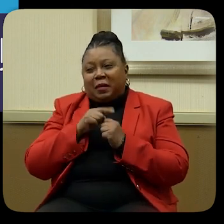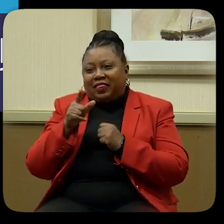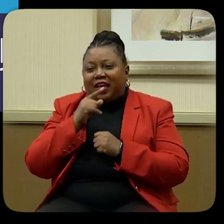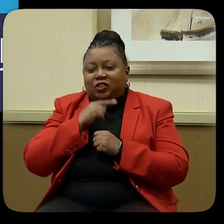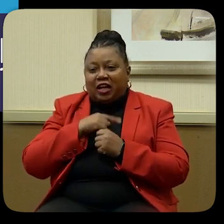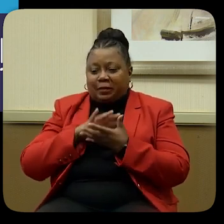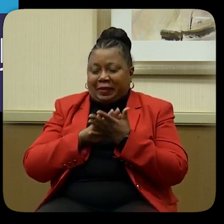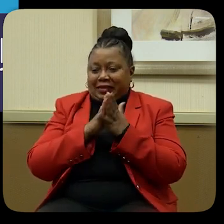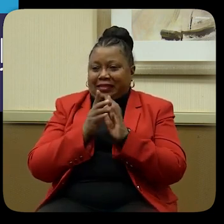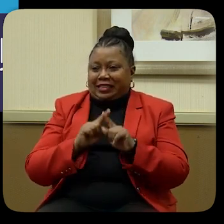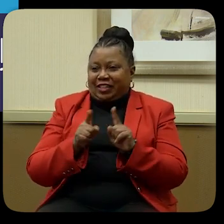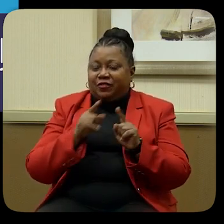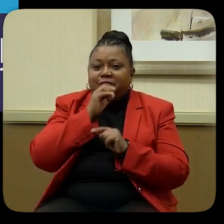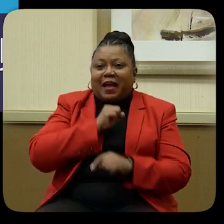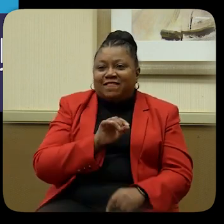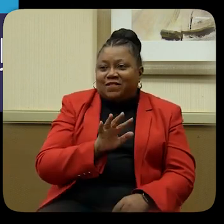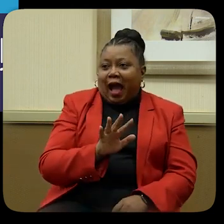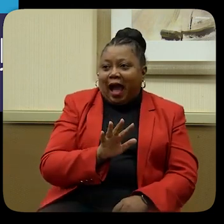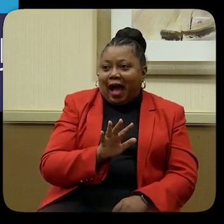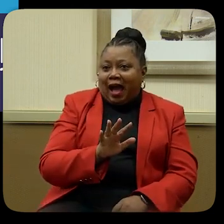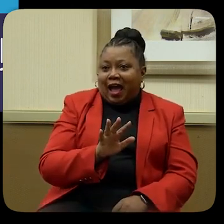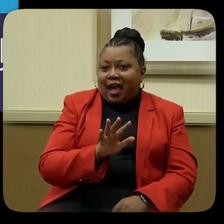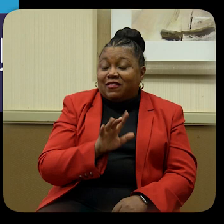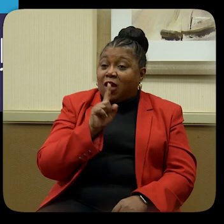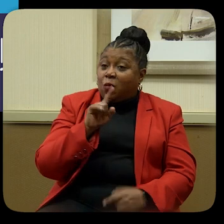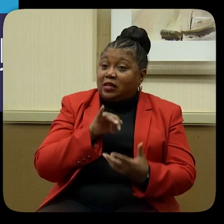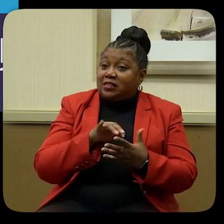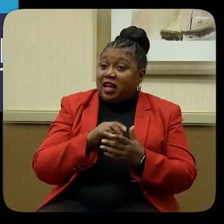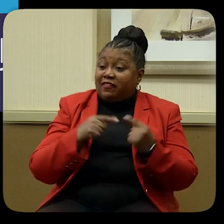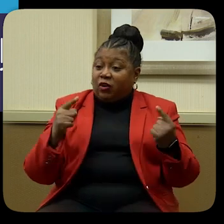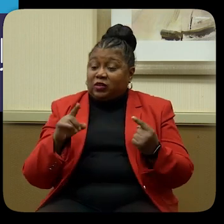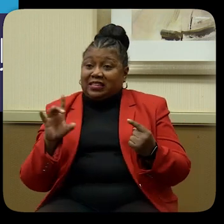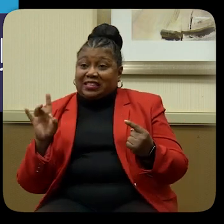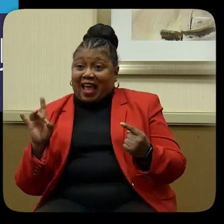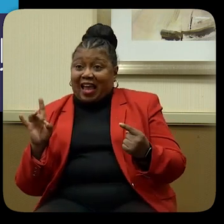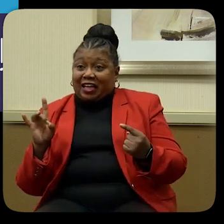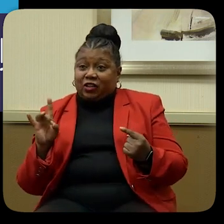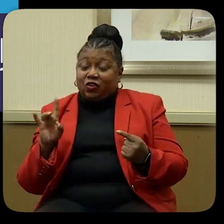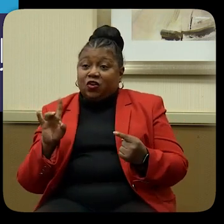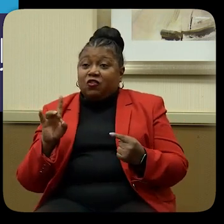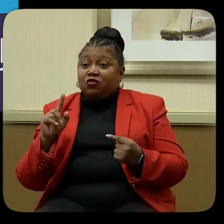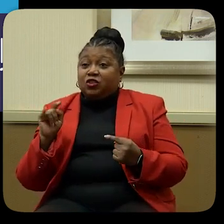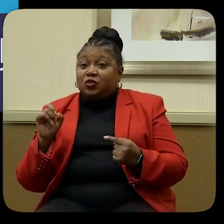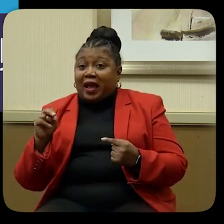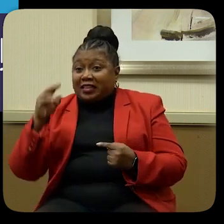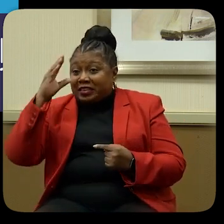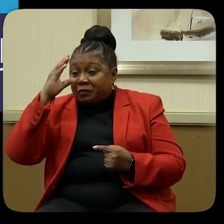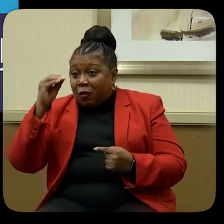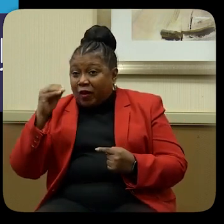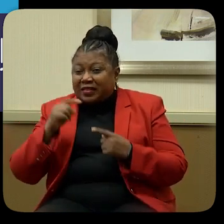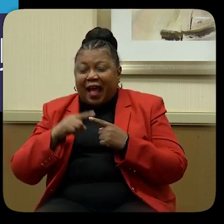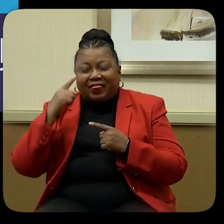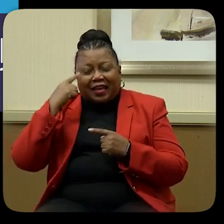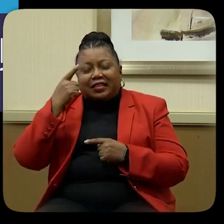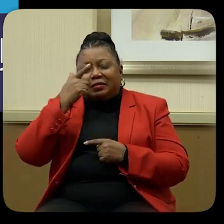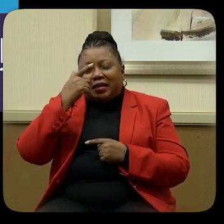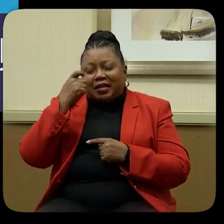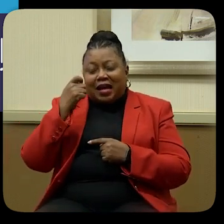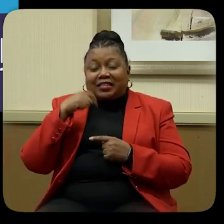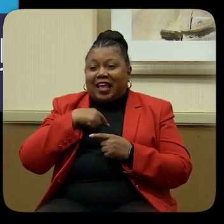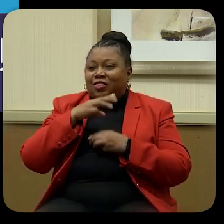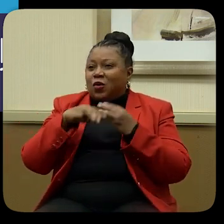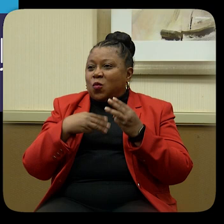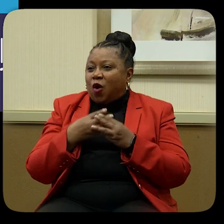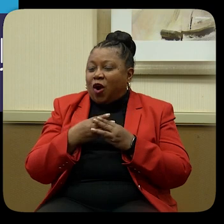their gender being different was 5 years old in one study versus 8 for trans boys. And I think that's because in